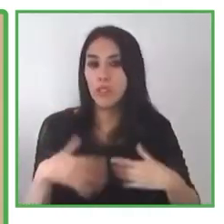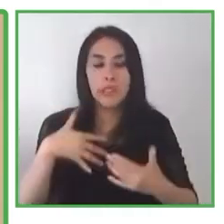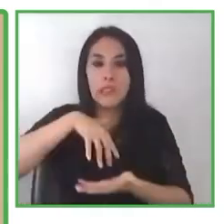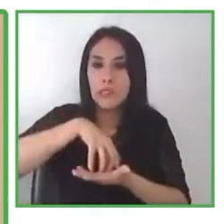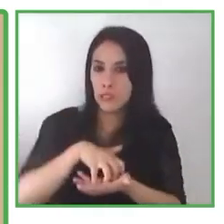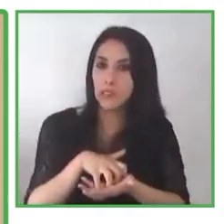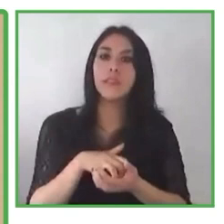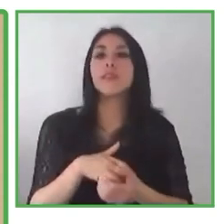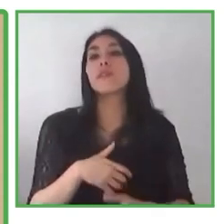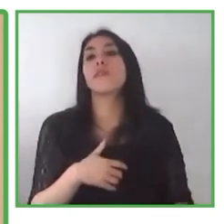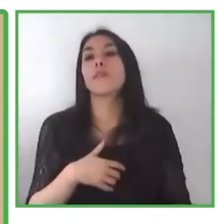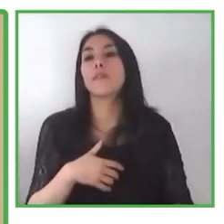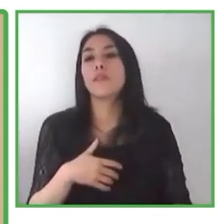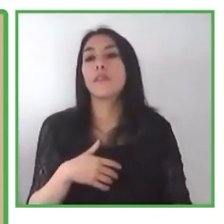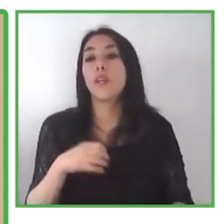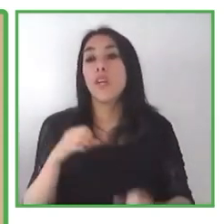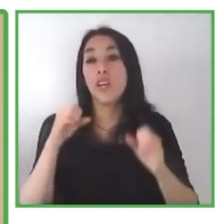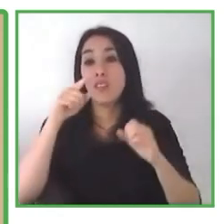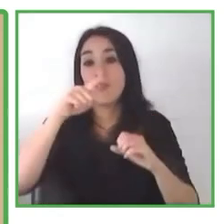cycle,